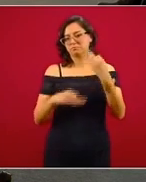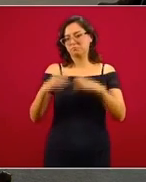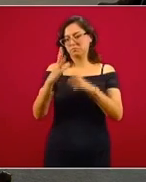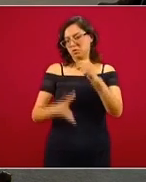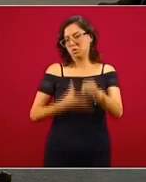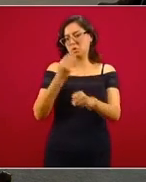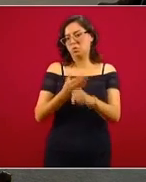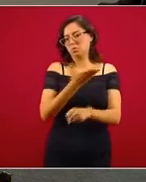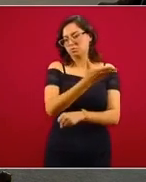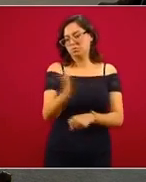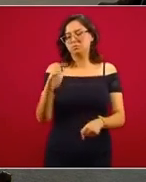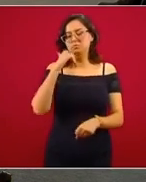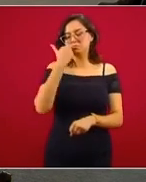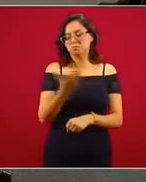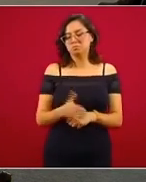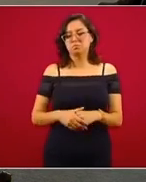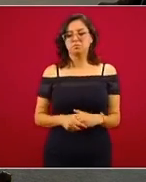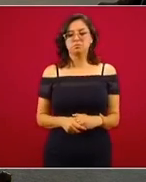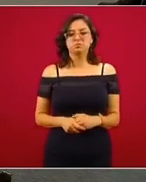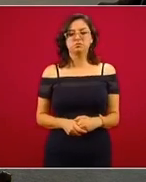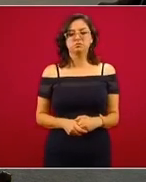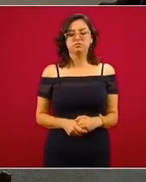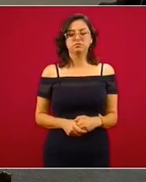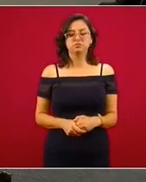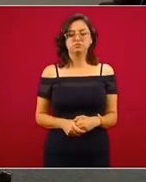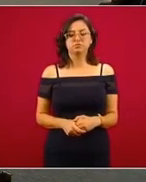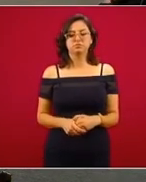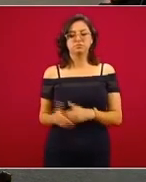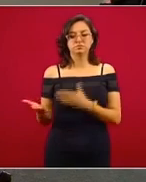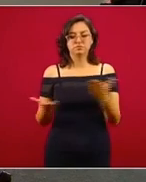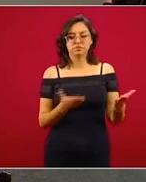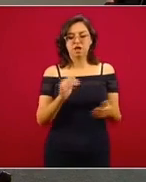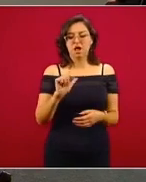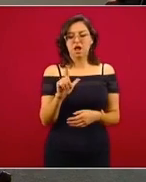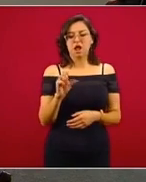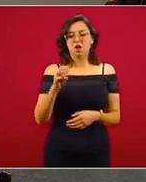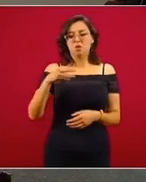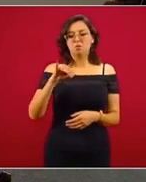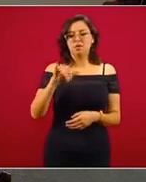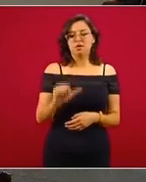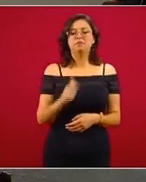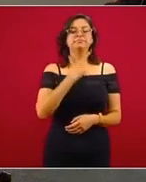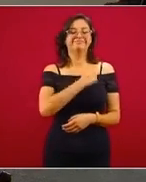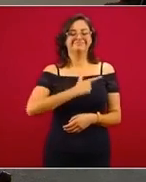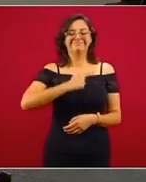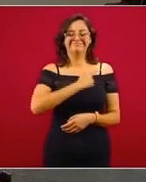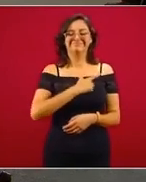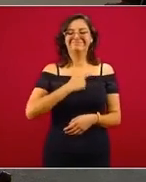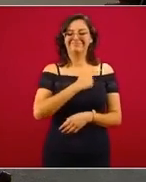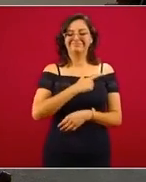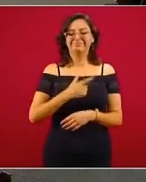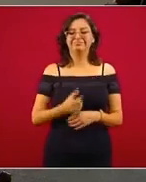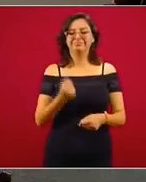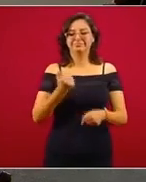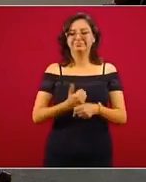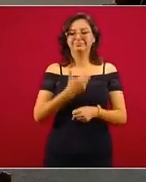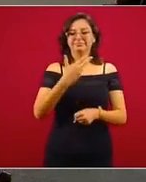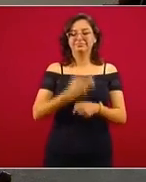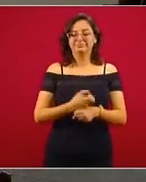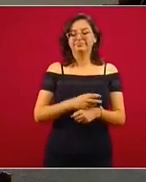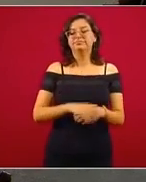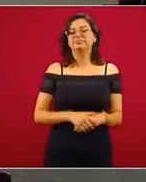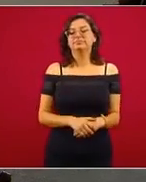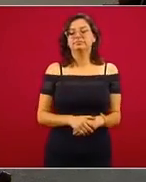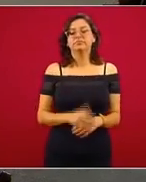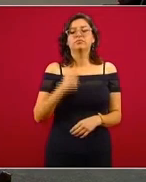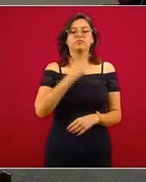será muy begin bienvenido. the Q&A period, Doctor and of Alomía, por course favor. all of your questions are Claro que sí, con mucho gusto, señor welcome as secretario. always. Muy buenas Dr. noches Alomia, para shall we todas y para begin?